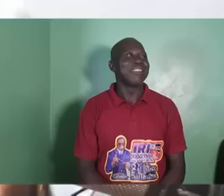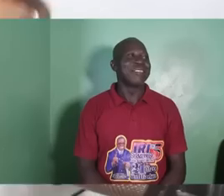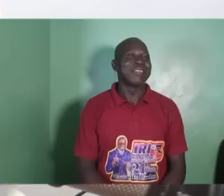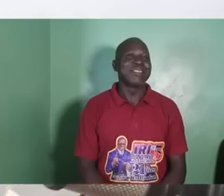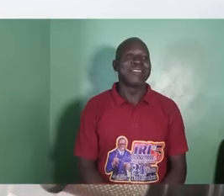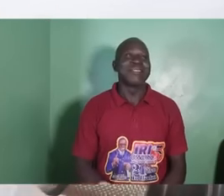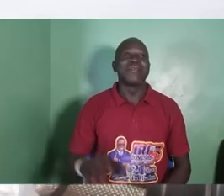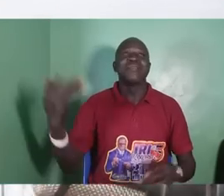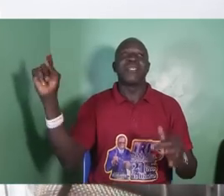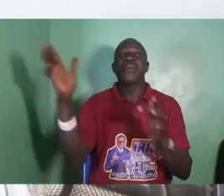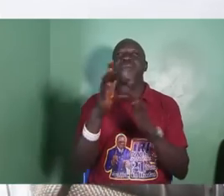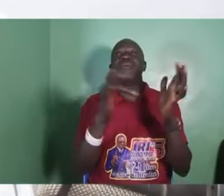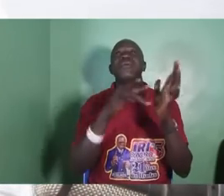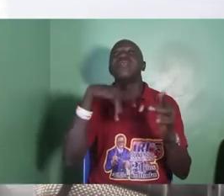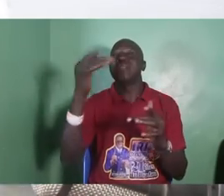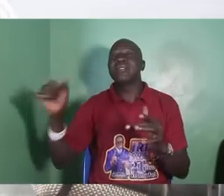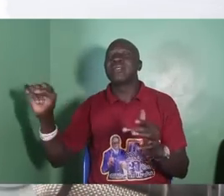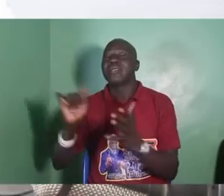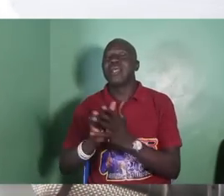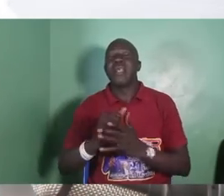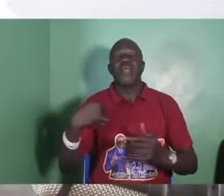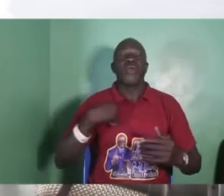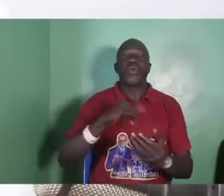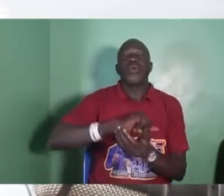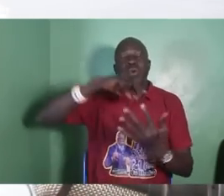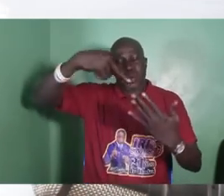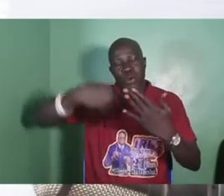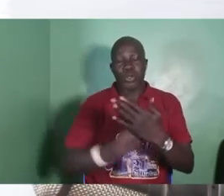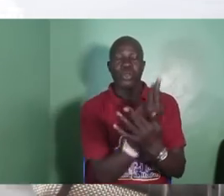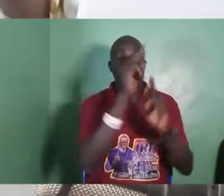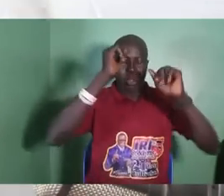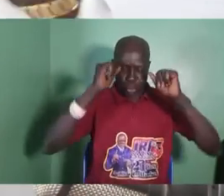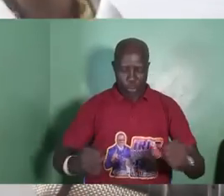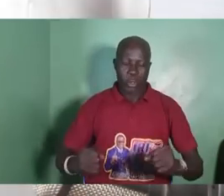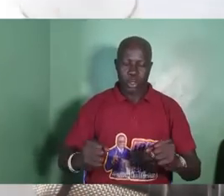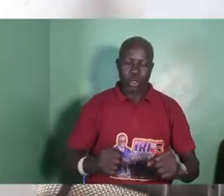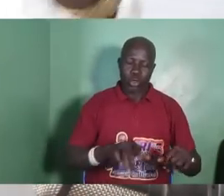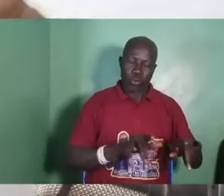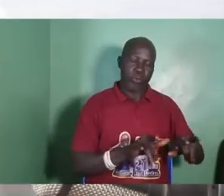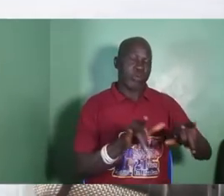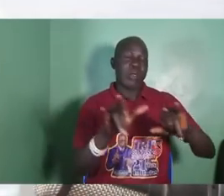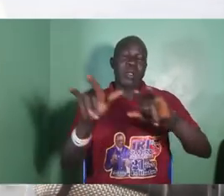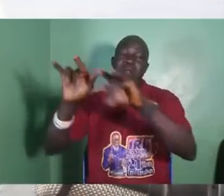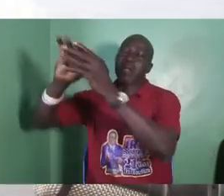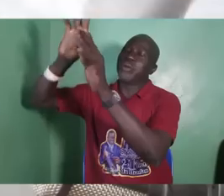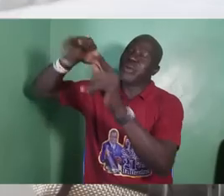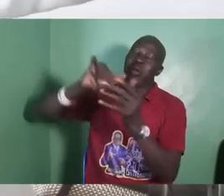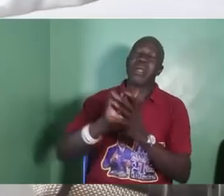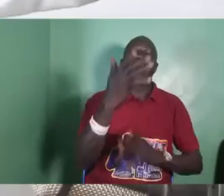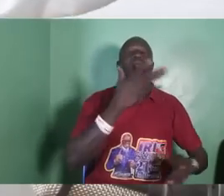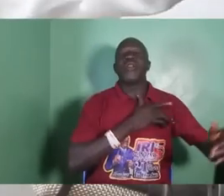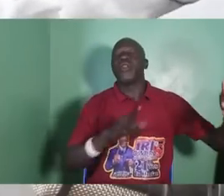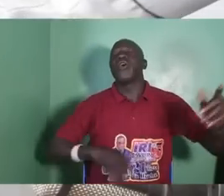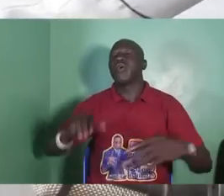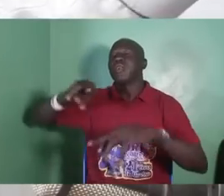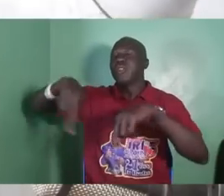jesu ti bi pe wi pe the bible says how to agbara re show your strength wa le fi ye goke bi I'm flawless and eagle olorun tu agbara